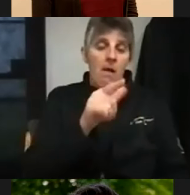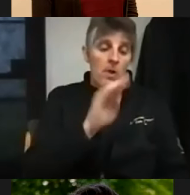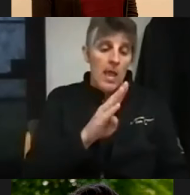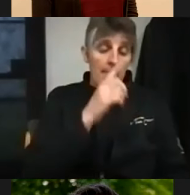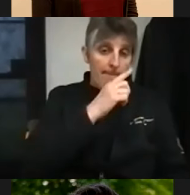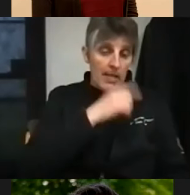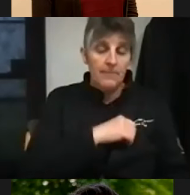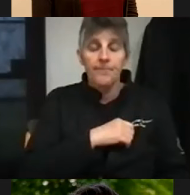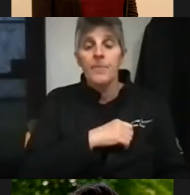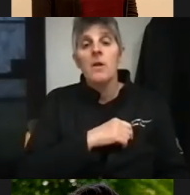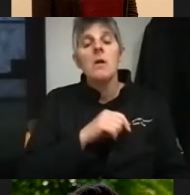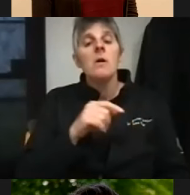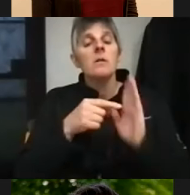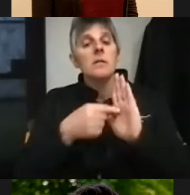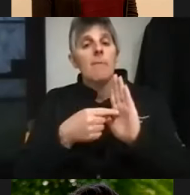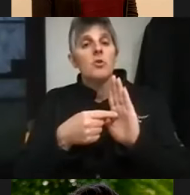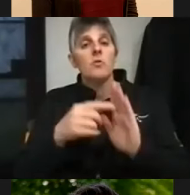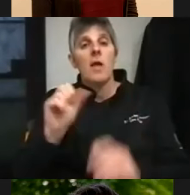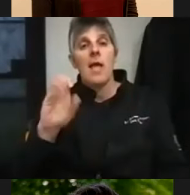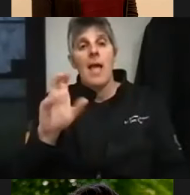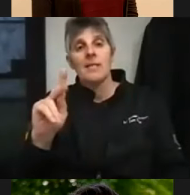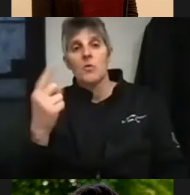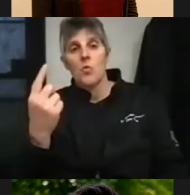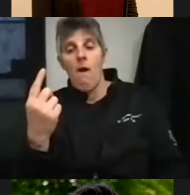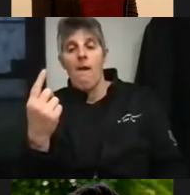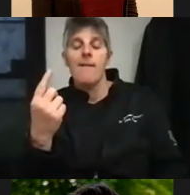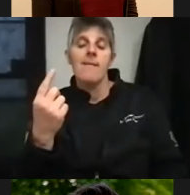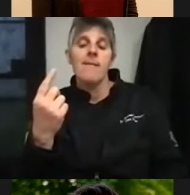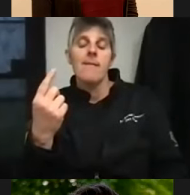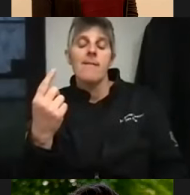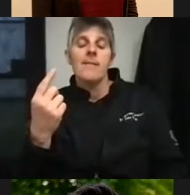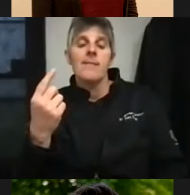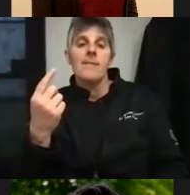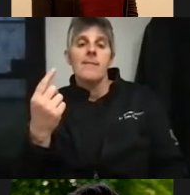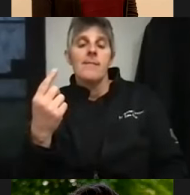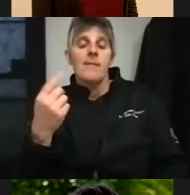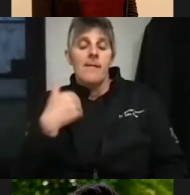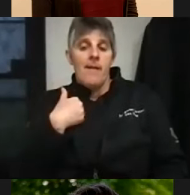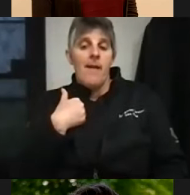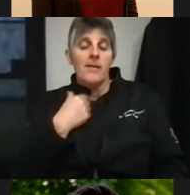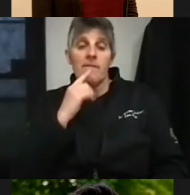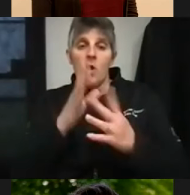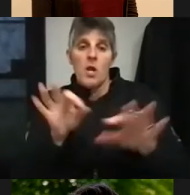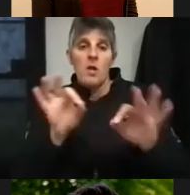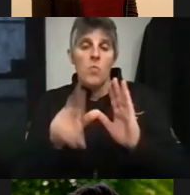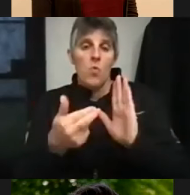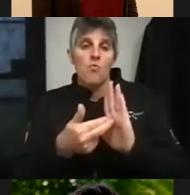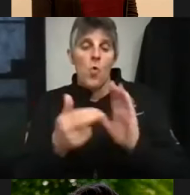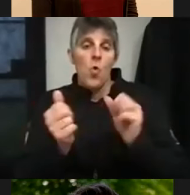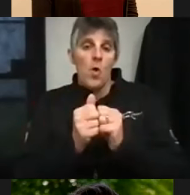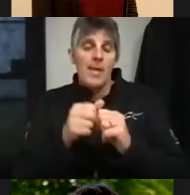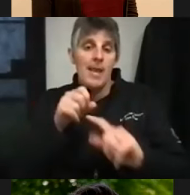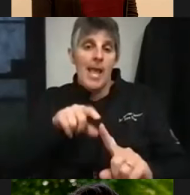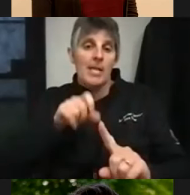mice demonstrate ASK1 is playing a very important role in